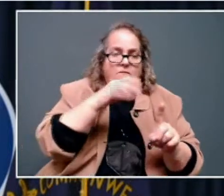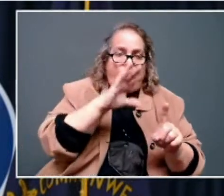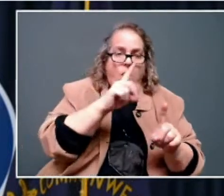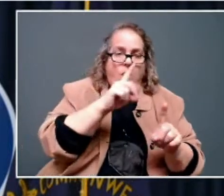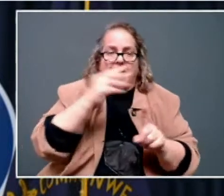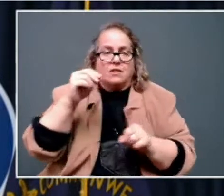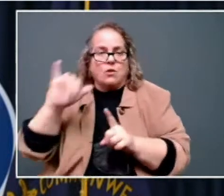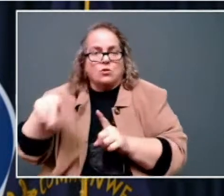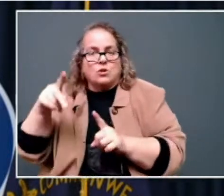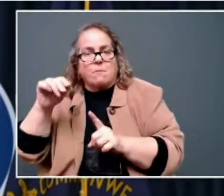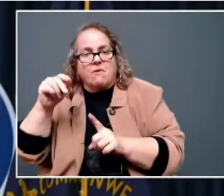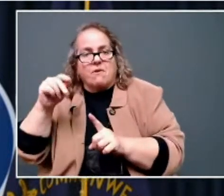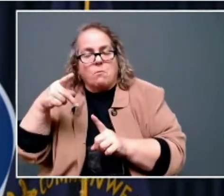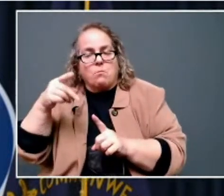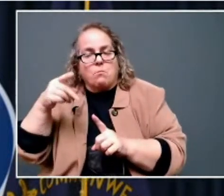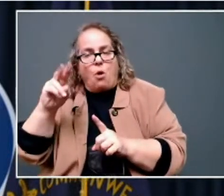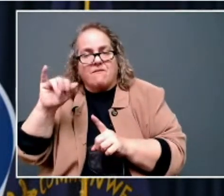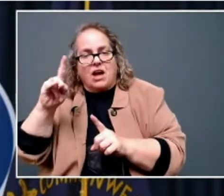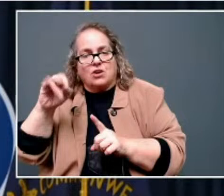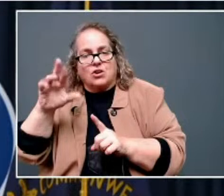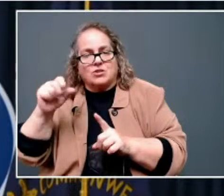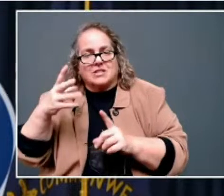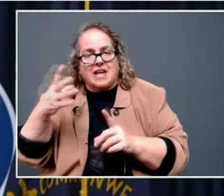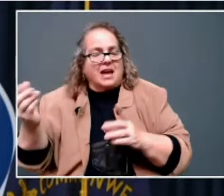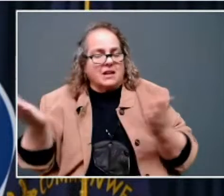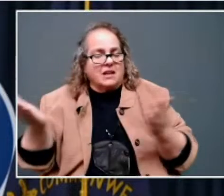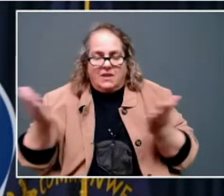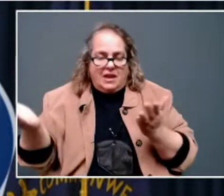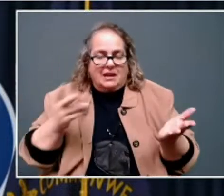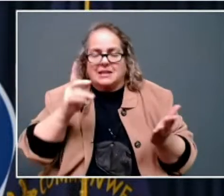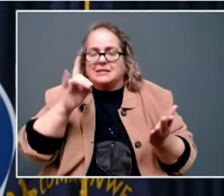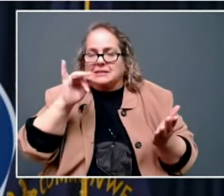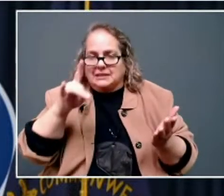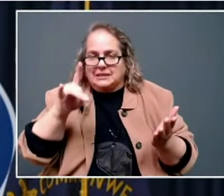Tom Latek, Kentucky Today, and I know there'll be a question.